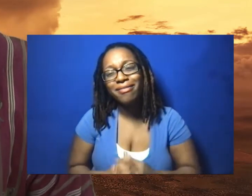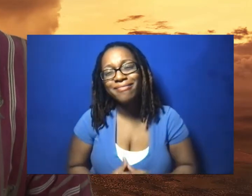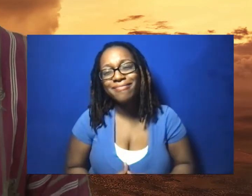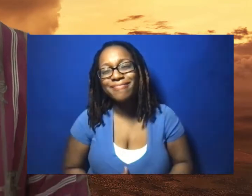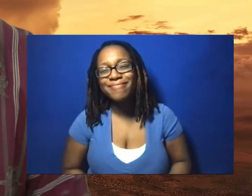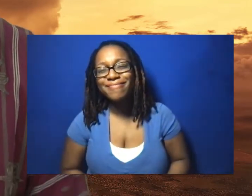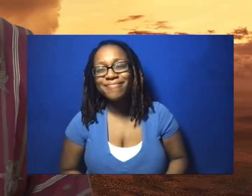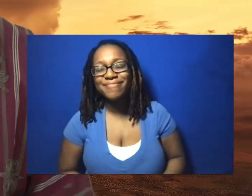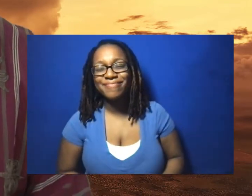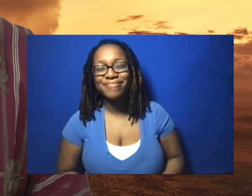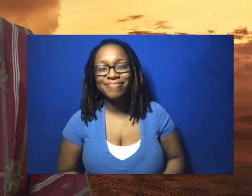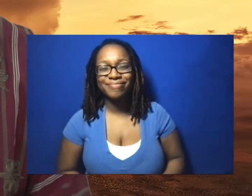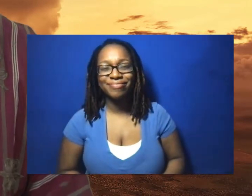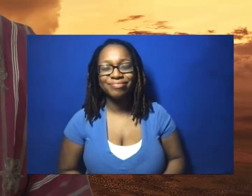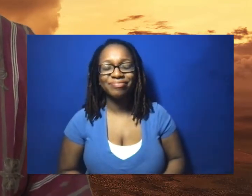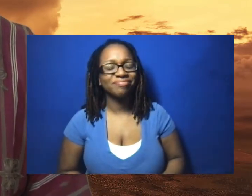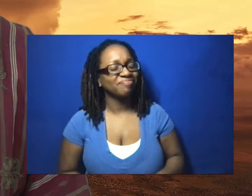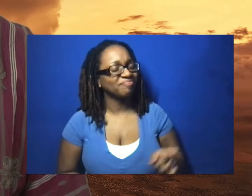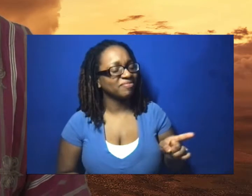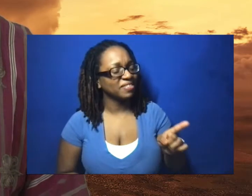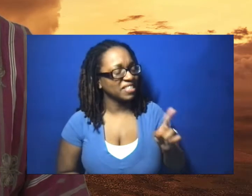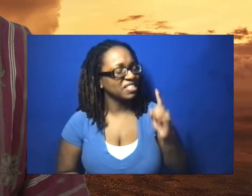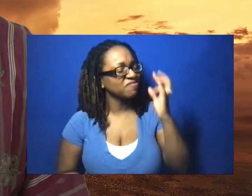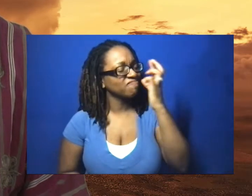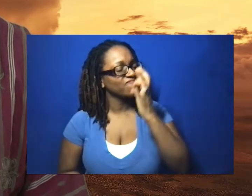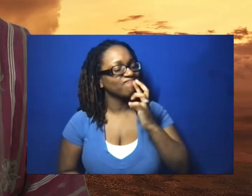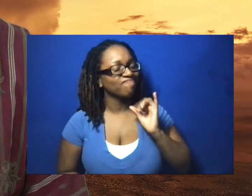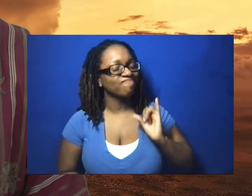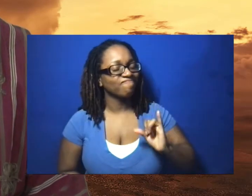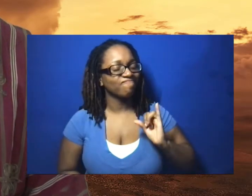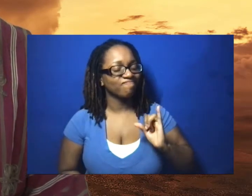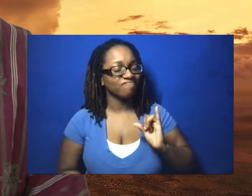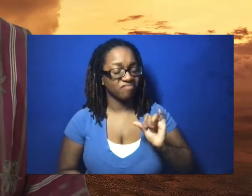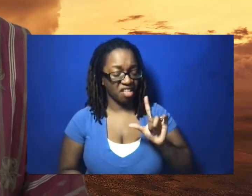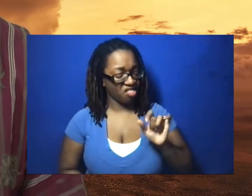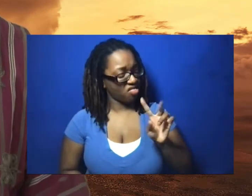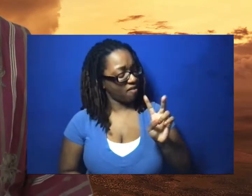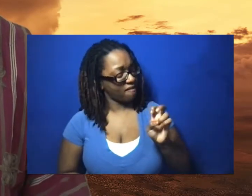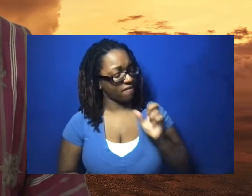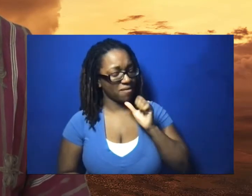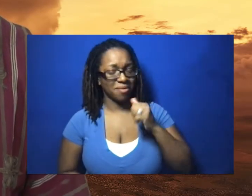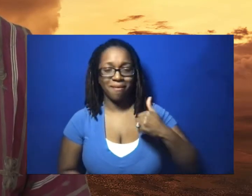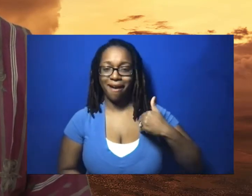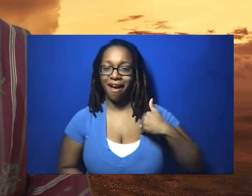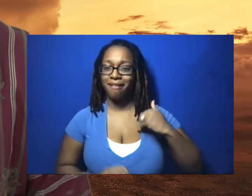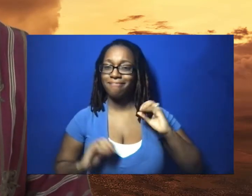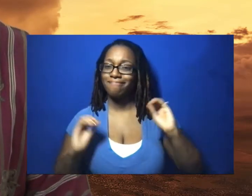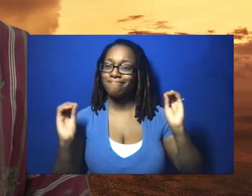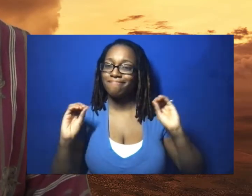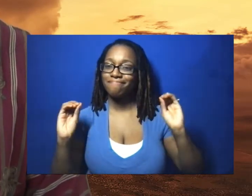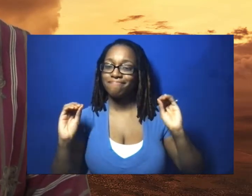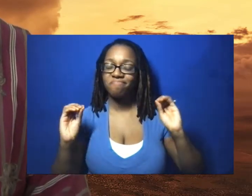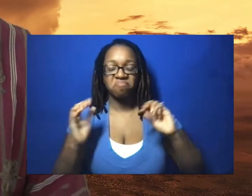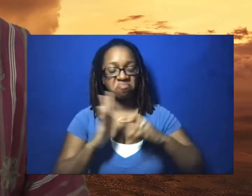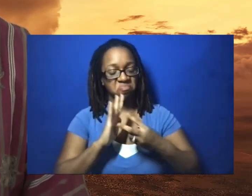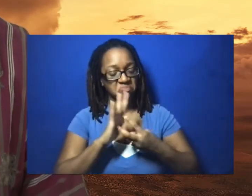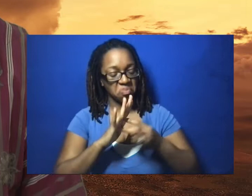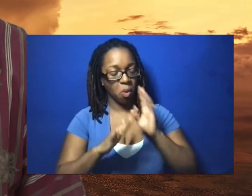He thought, since no one loved me, I will run